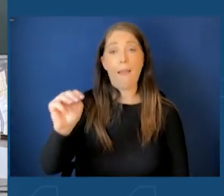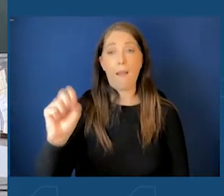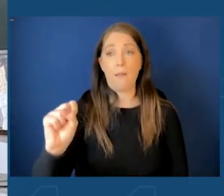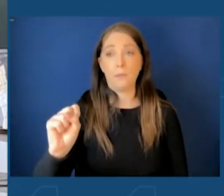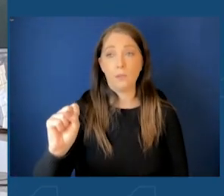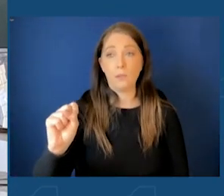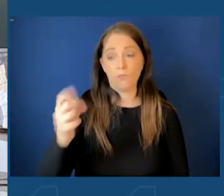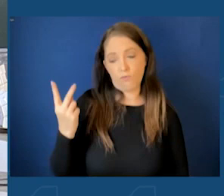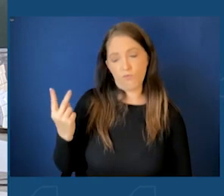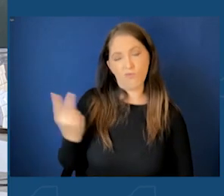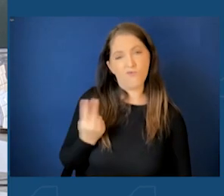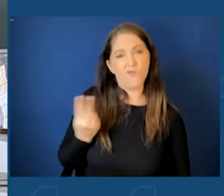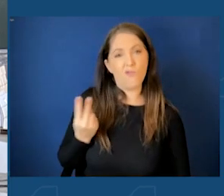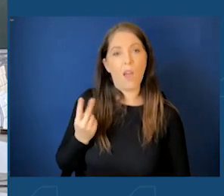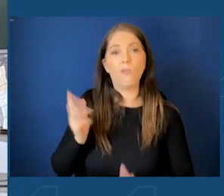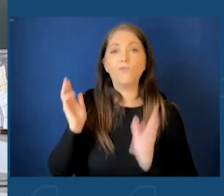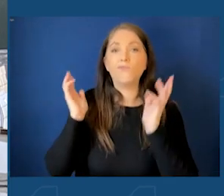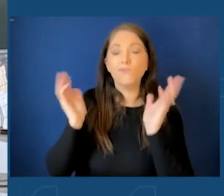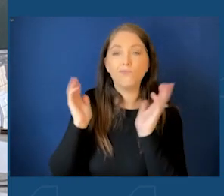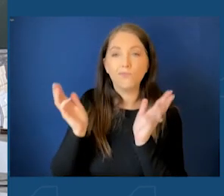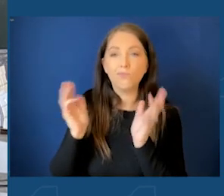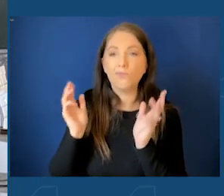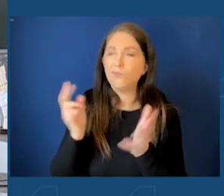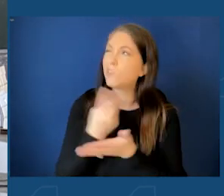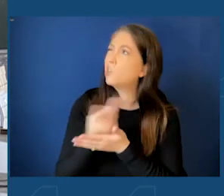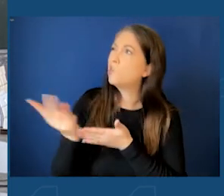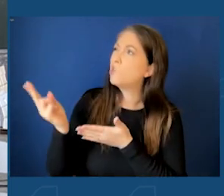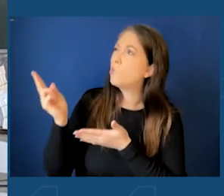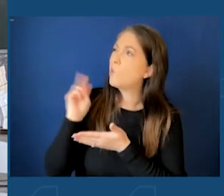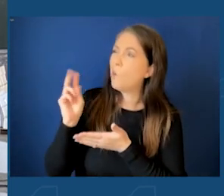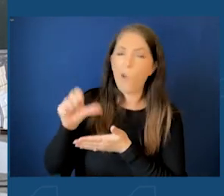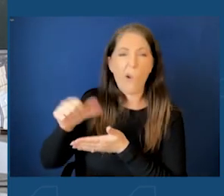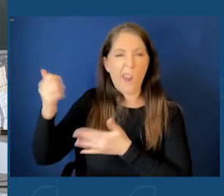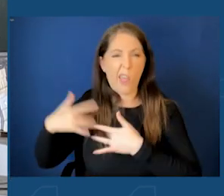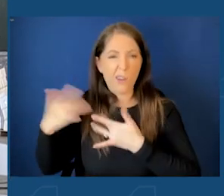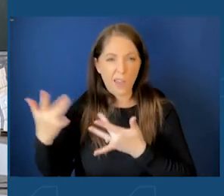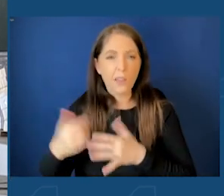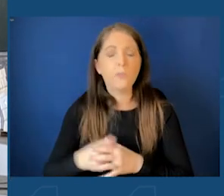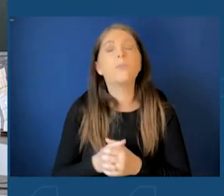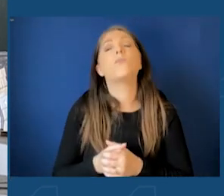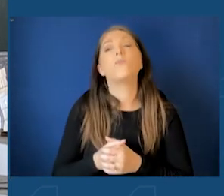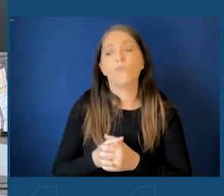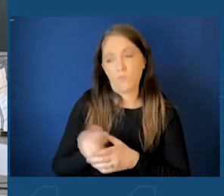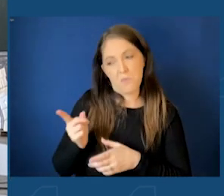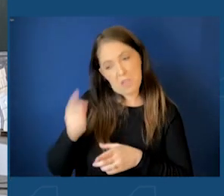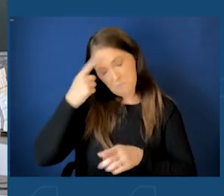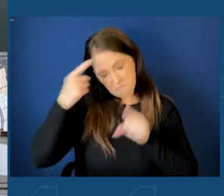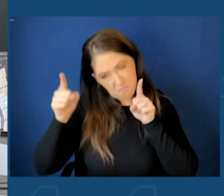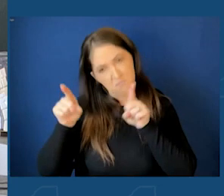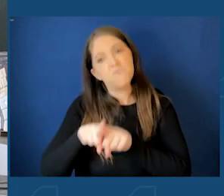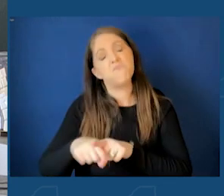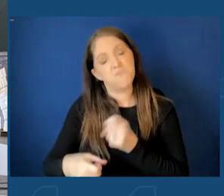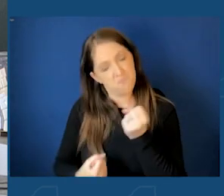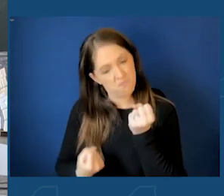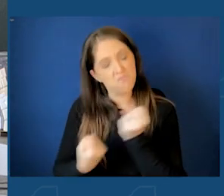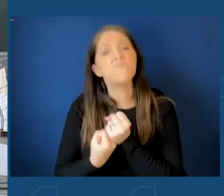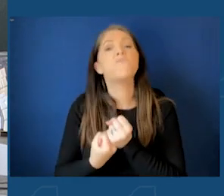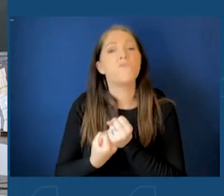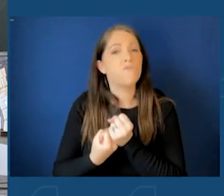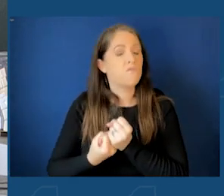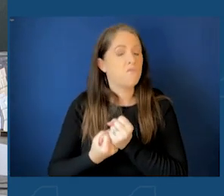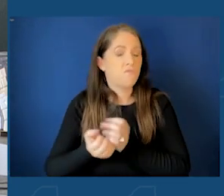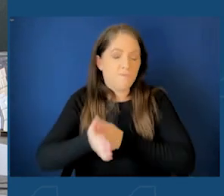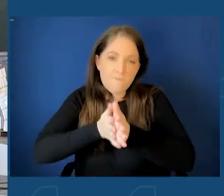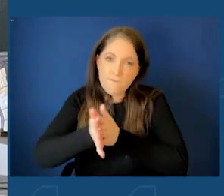I had a conversation about 2 weeks ago at another event, and he reaffirmed his strong enthusiasm